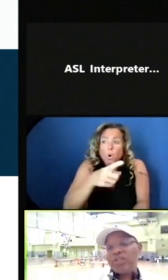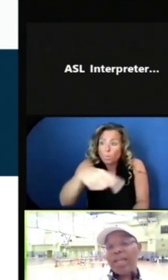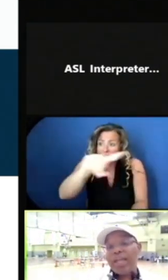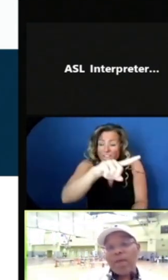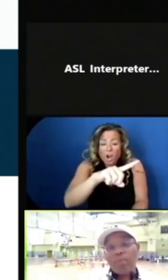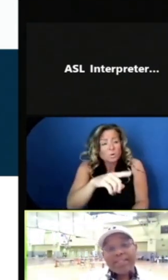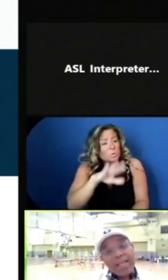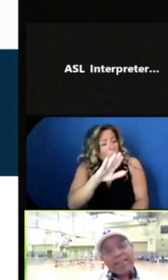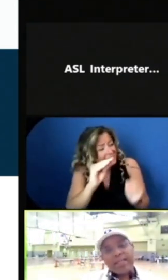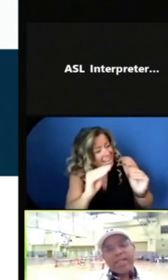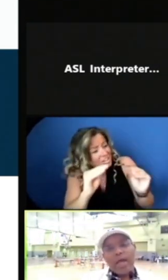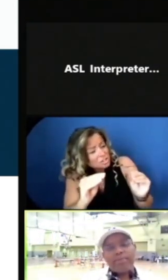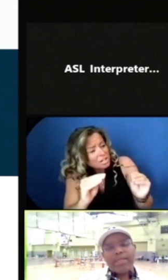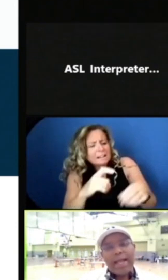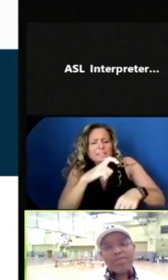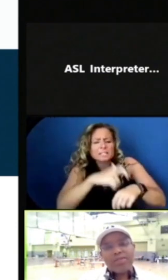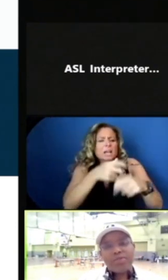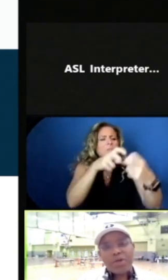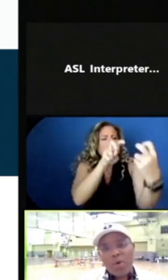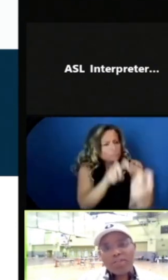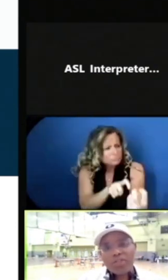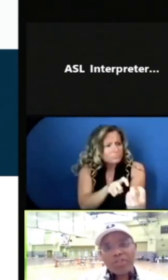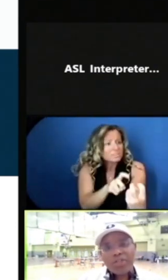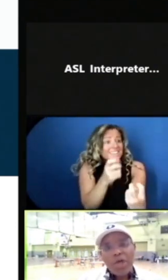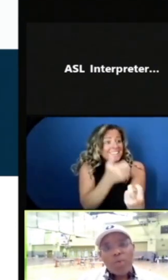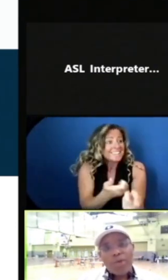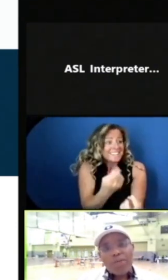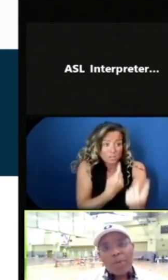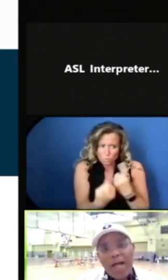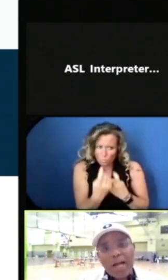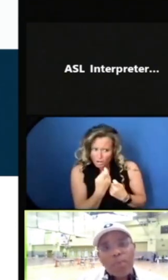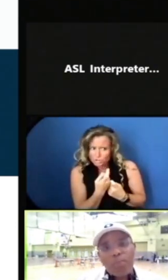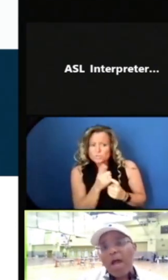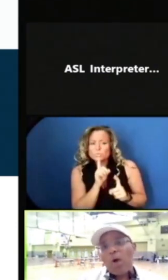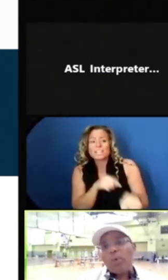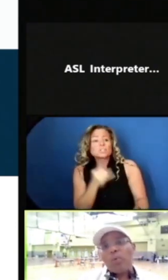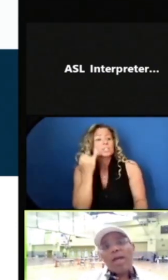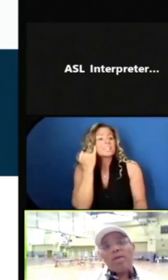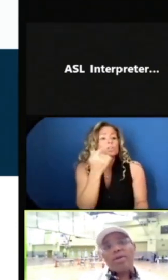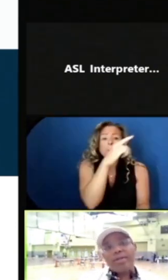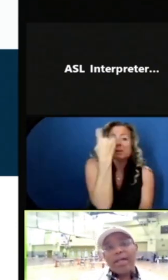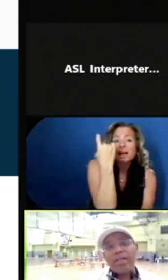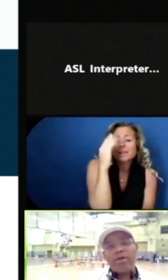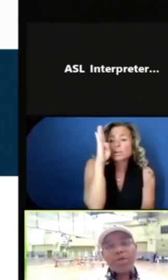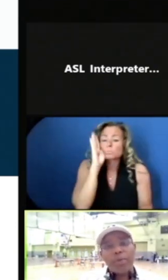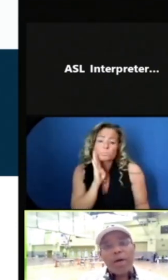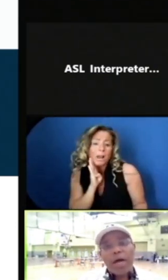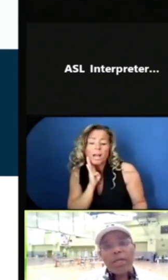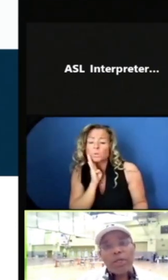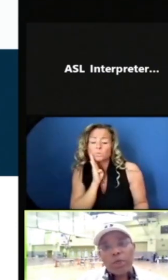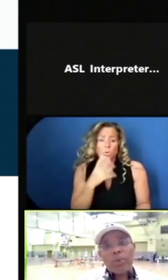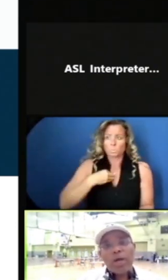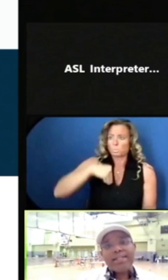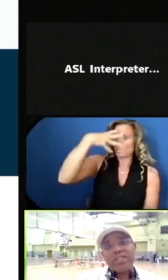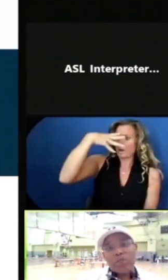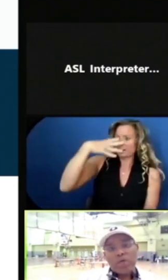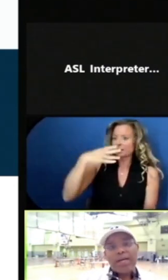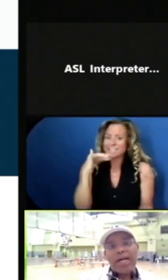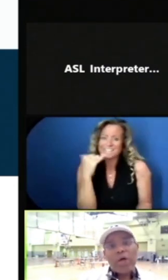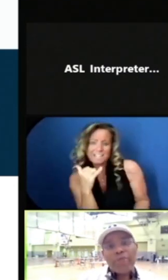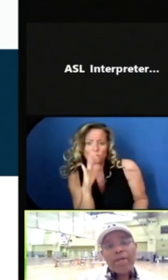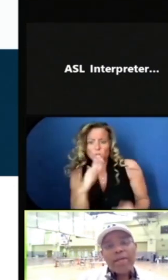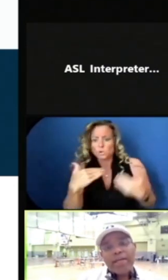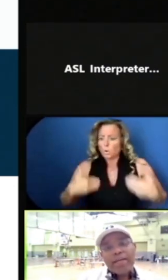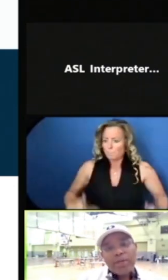we educate them, we take the time to answer their questions, whether you're Black, brown, white, or yellow, your body, your rights,